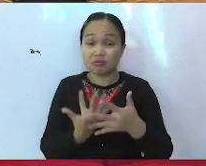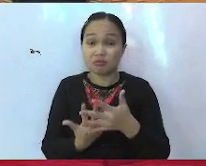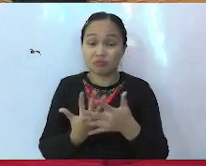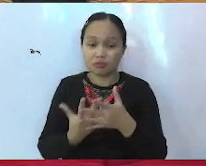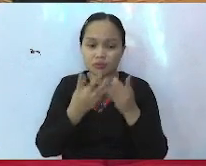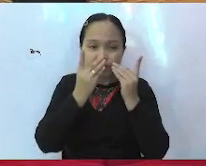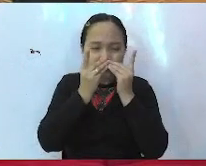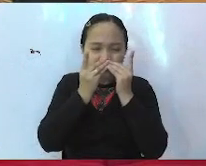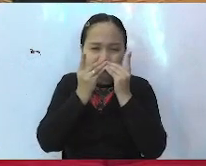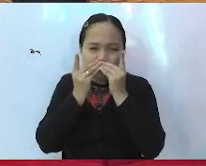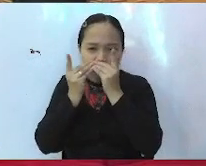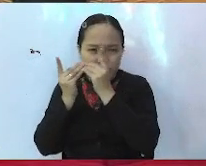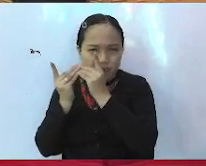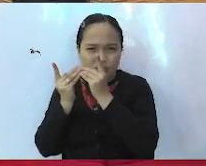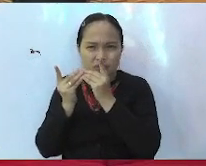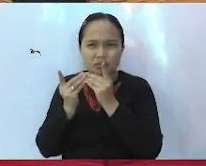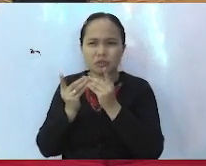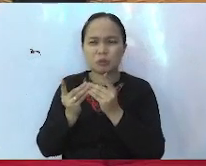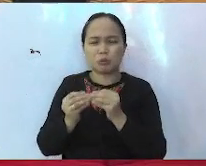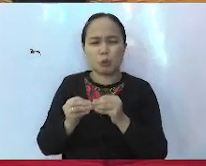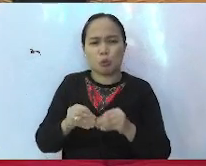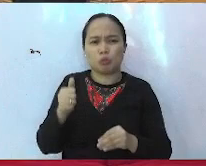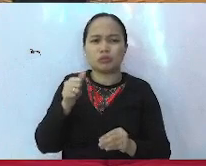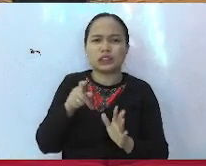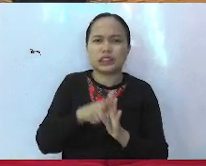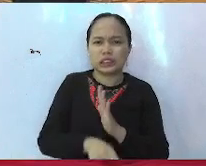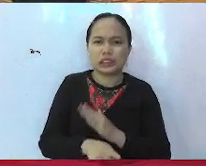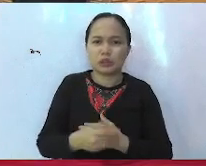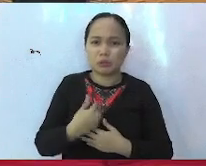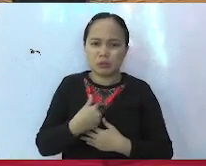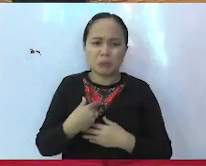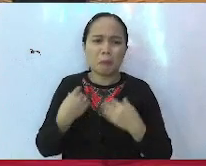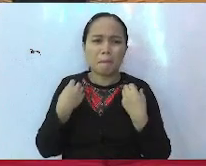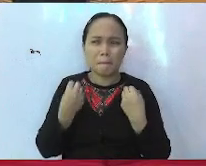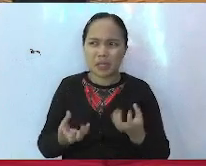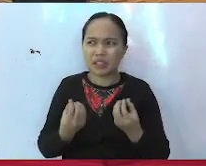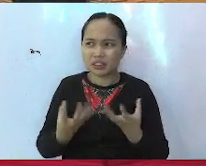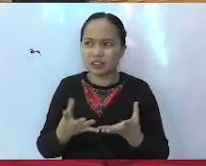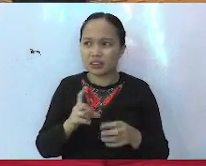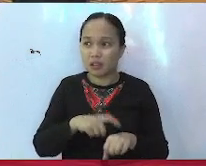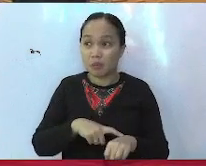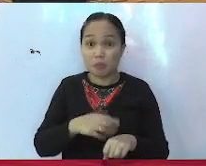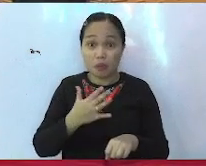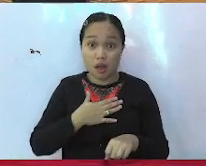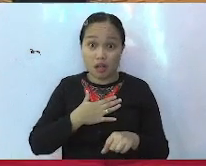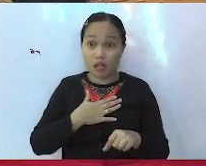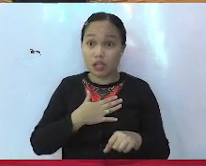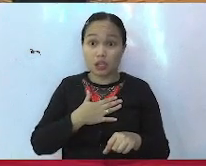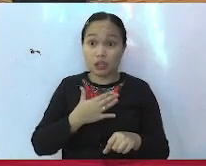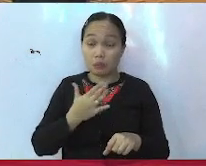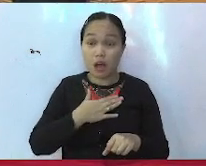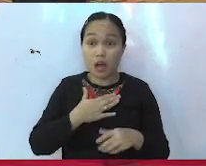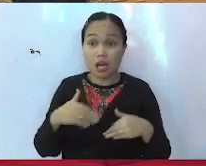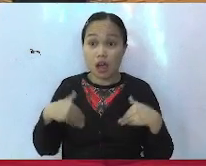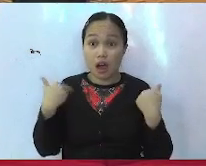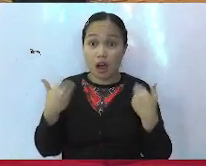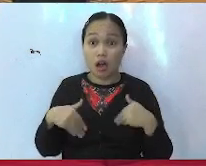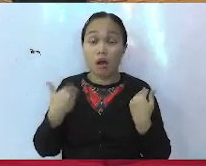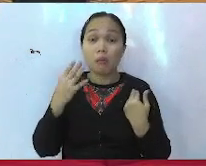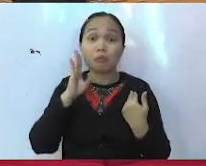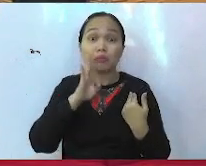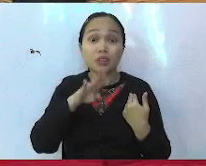Drugs. Yeah. Drugs almost killed me. Yeah. Multiple times. My little brother. Not this one, but another one. You